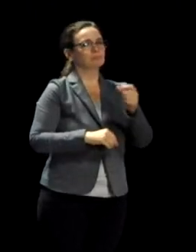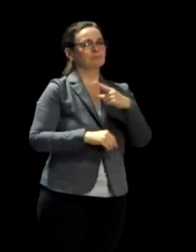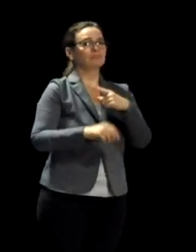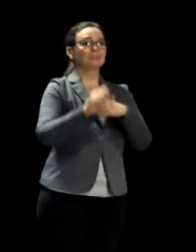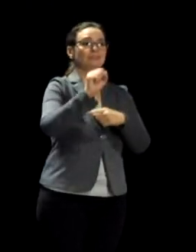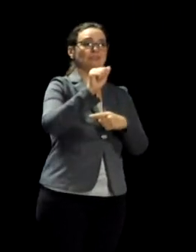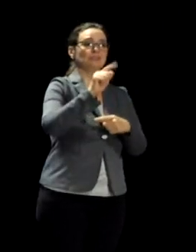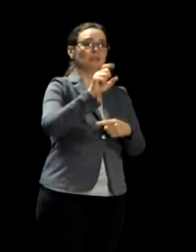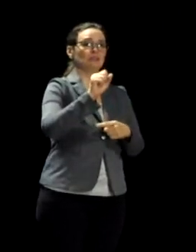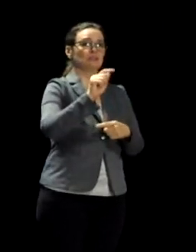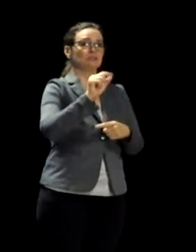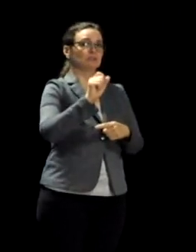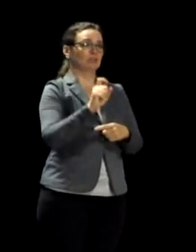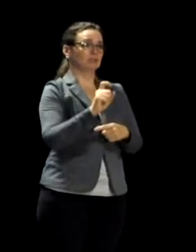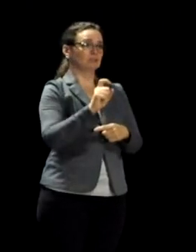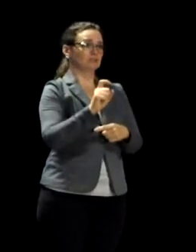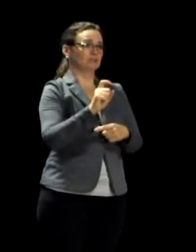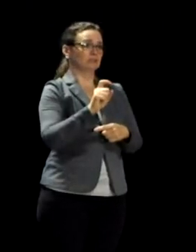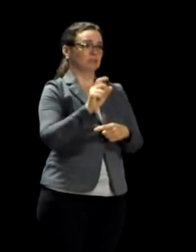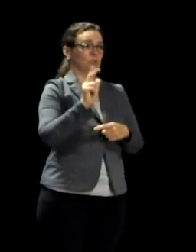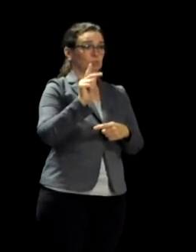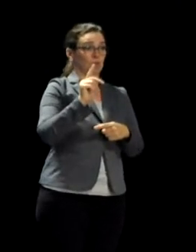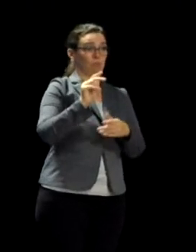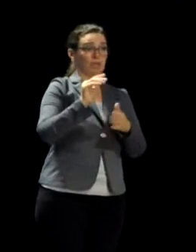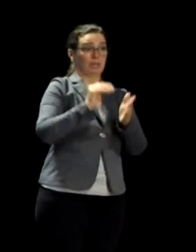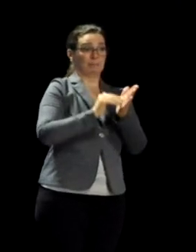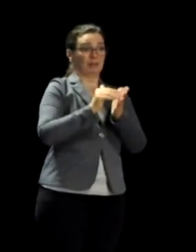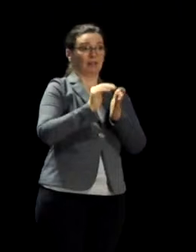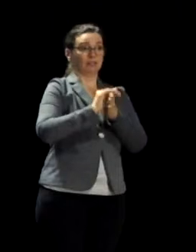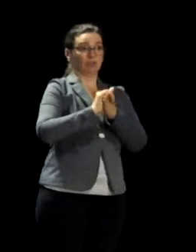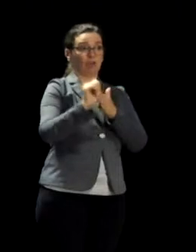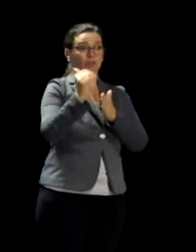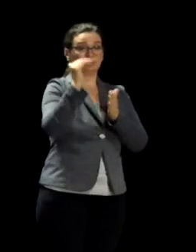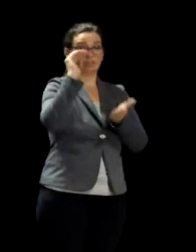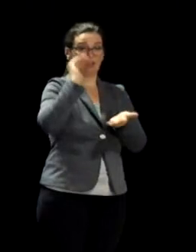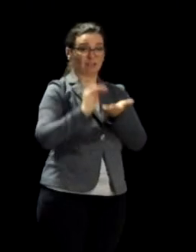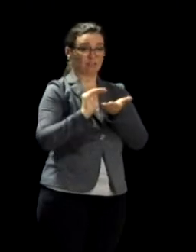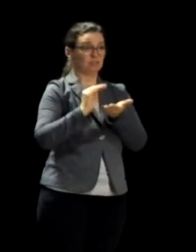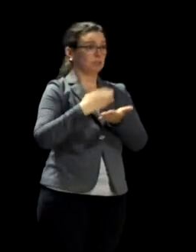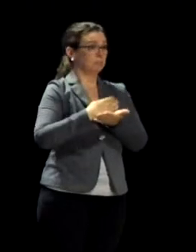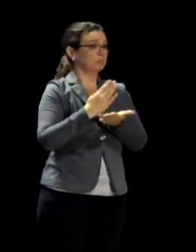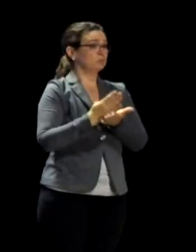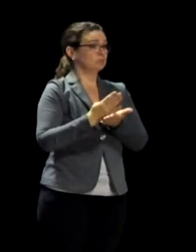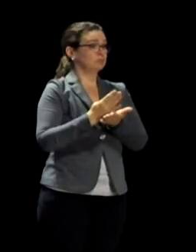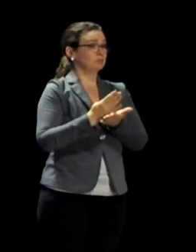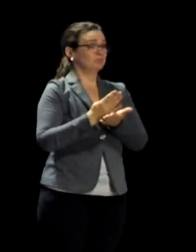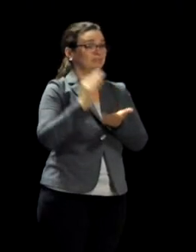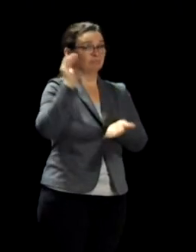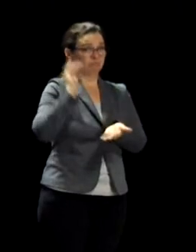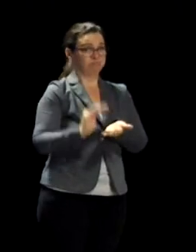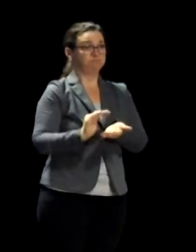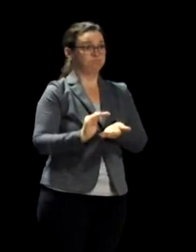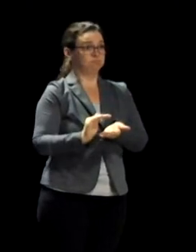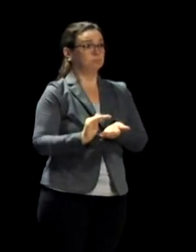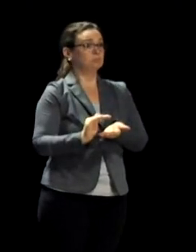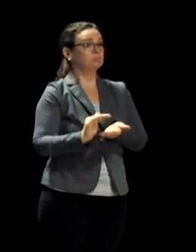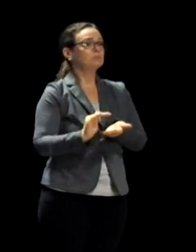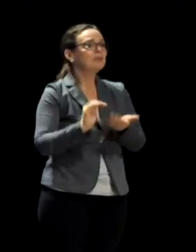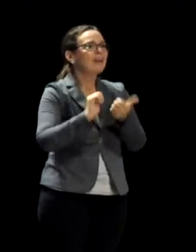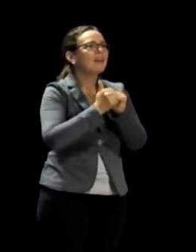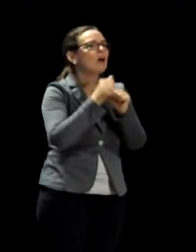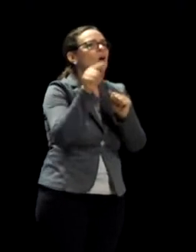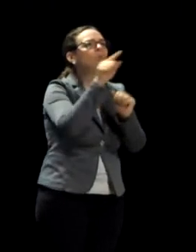million down in the budget supposedly. How is the community going to see that coming out? I mean, more